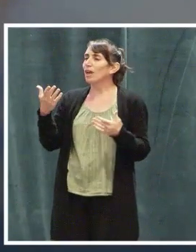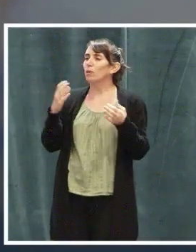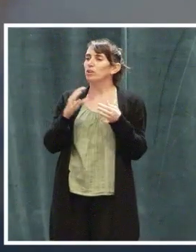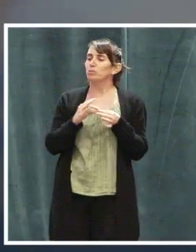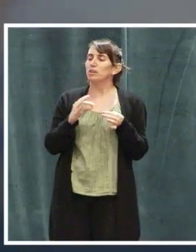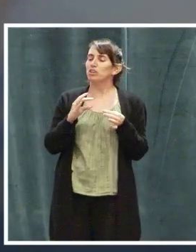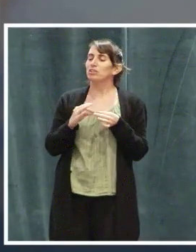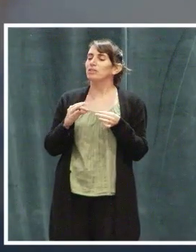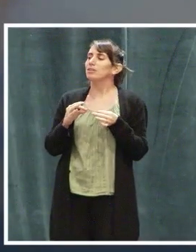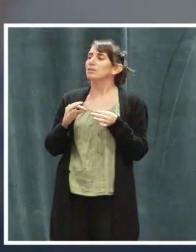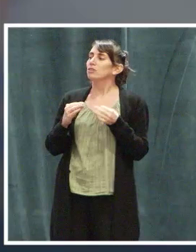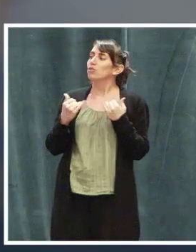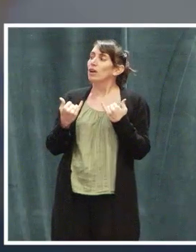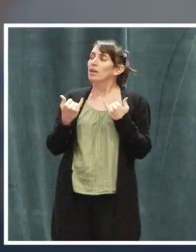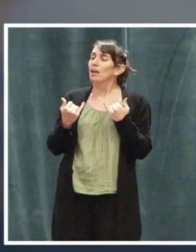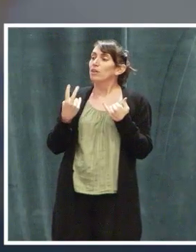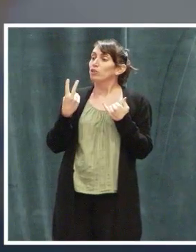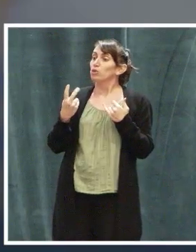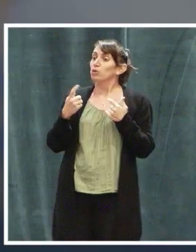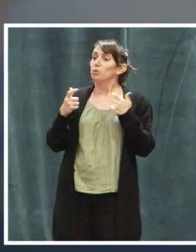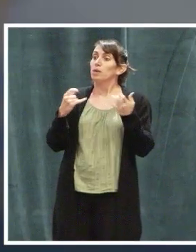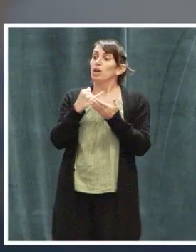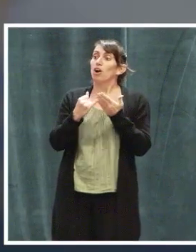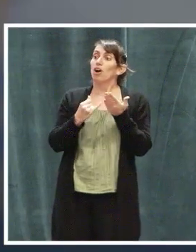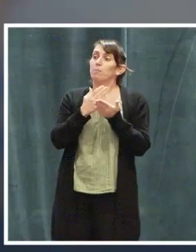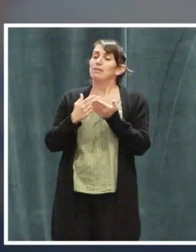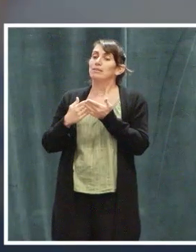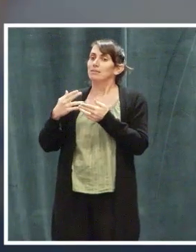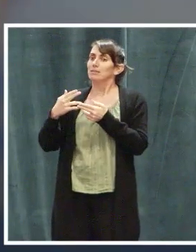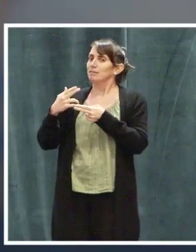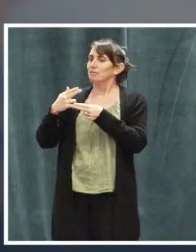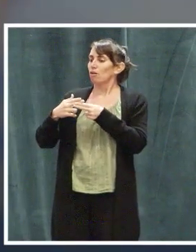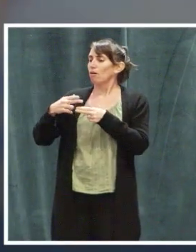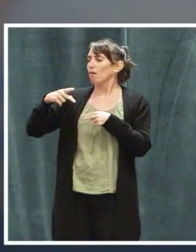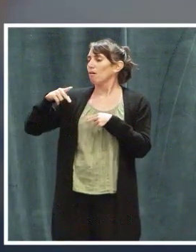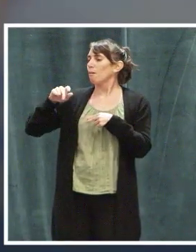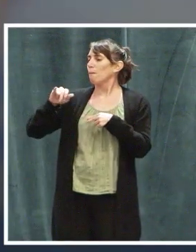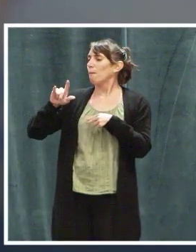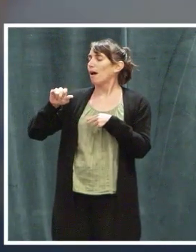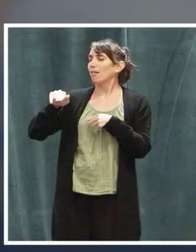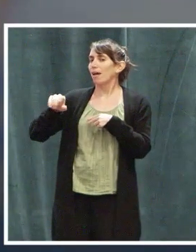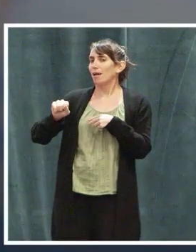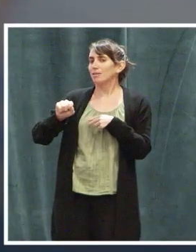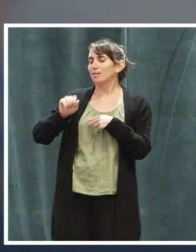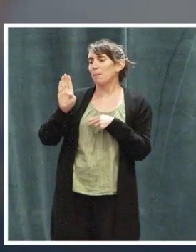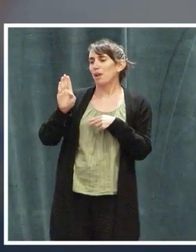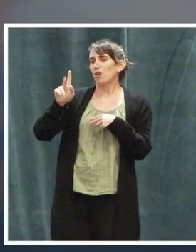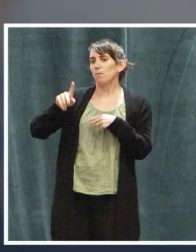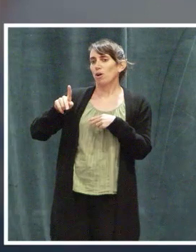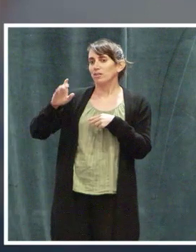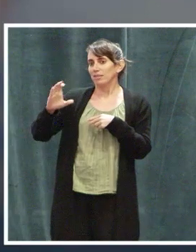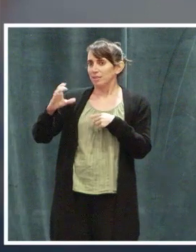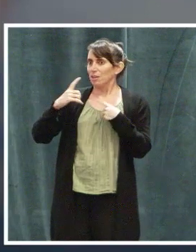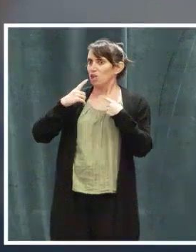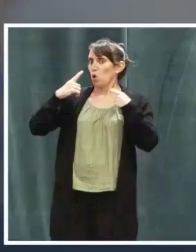plan is there's currently two big art pieces called the pylons here. Battery Park City is known for a lot of their public